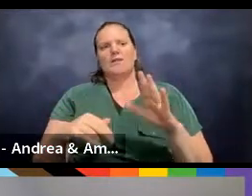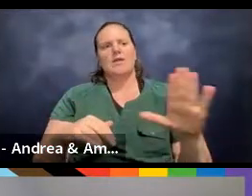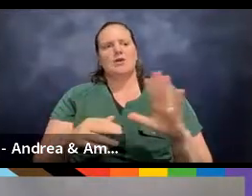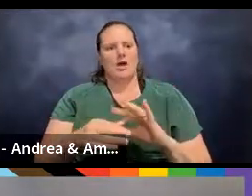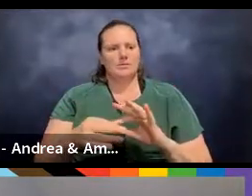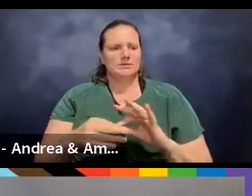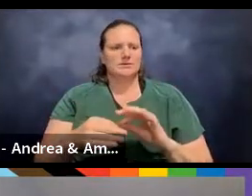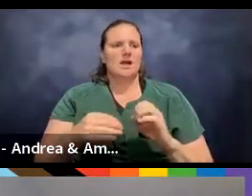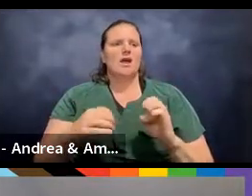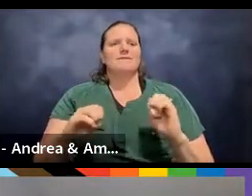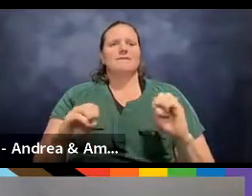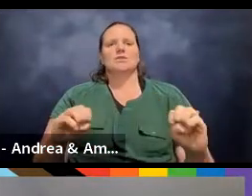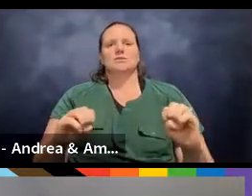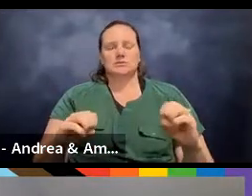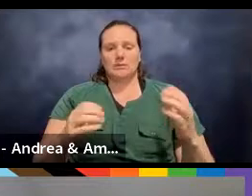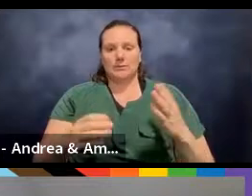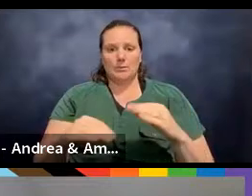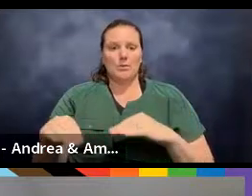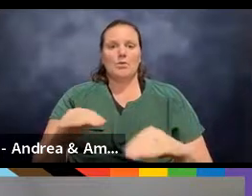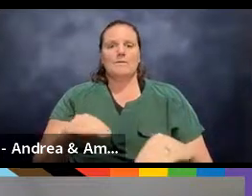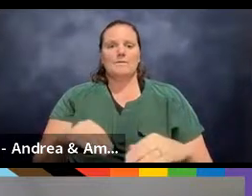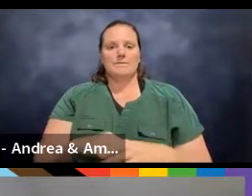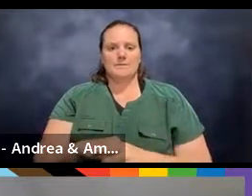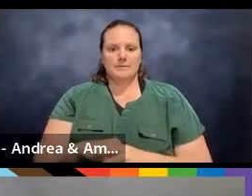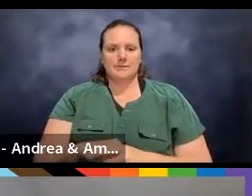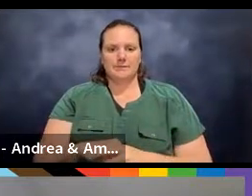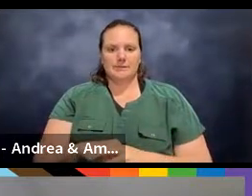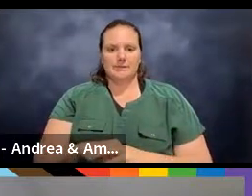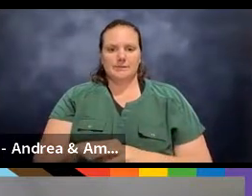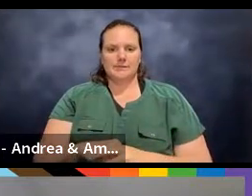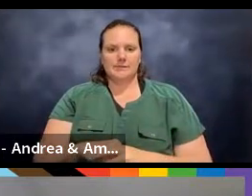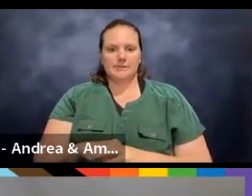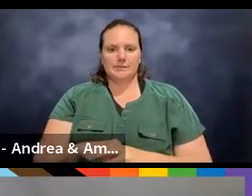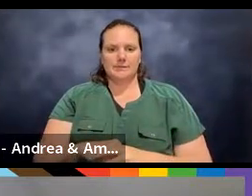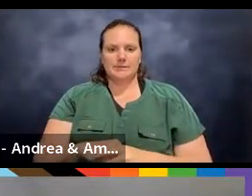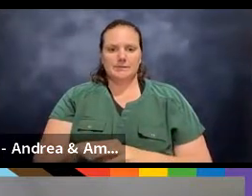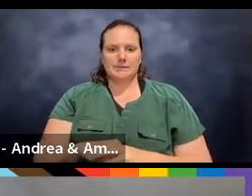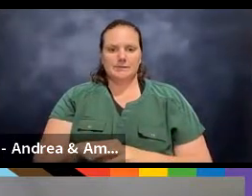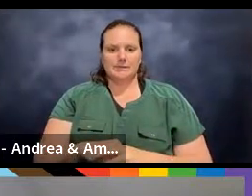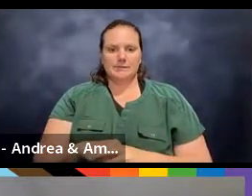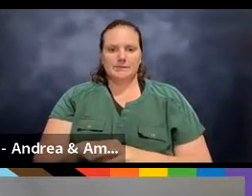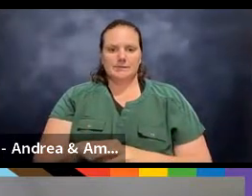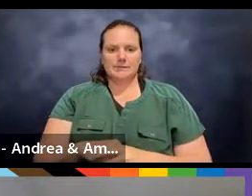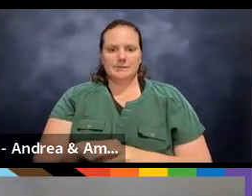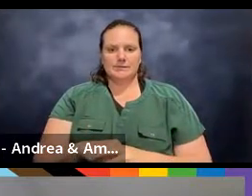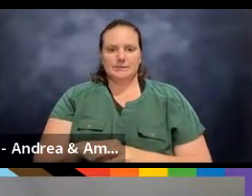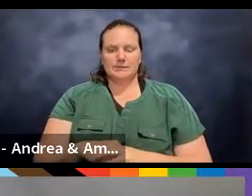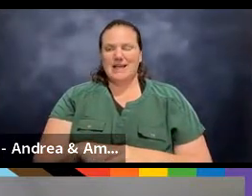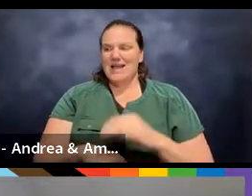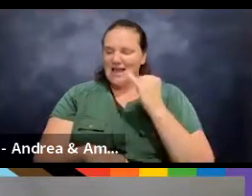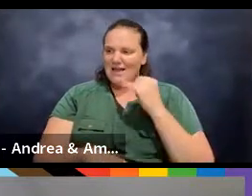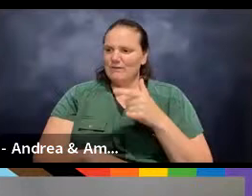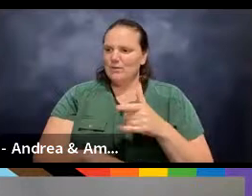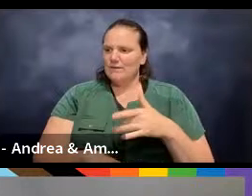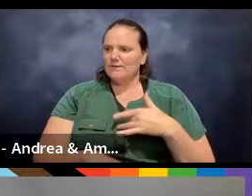their efforts might move? So if we get a sense of,